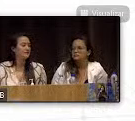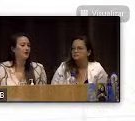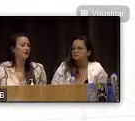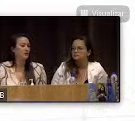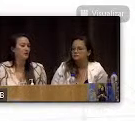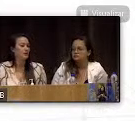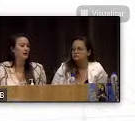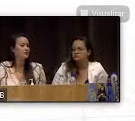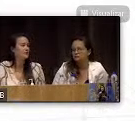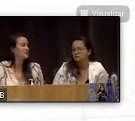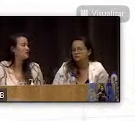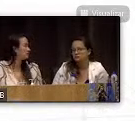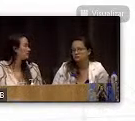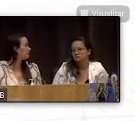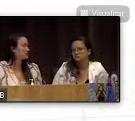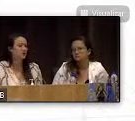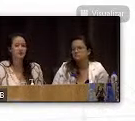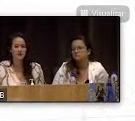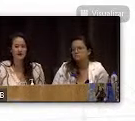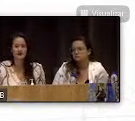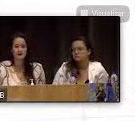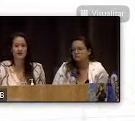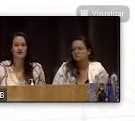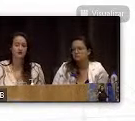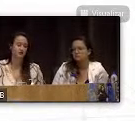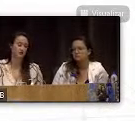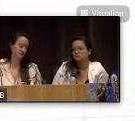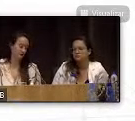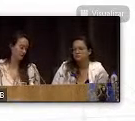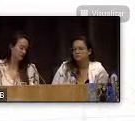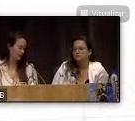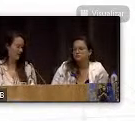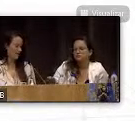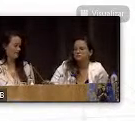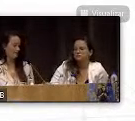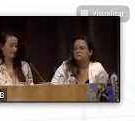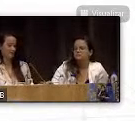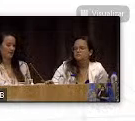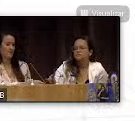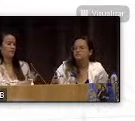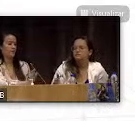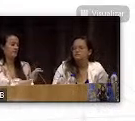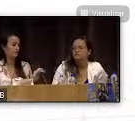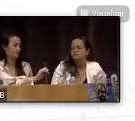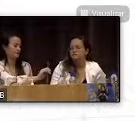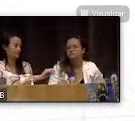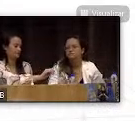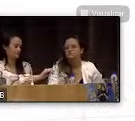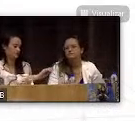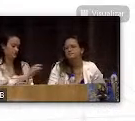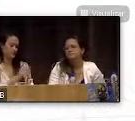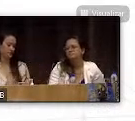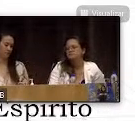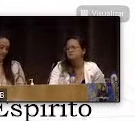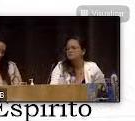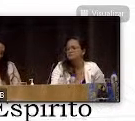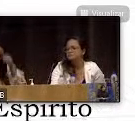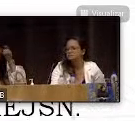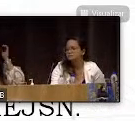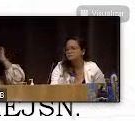the data that we can publish and we can disseminate, and then we can talk about the challenges.